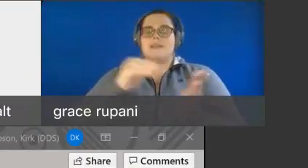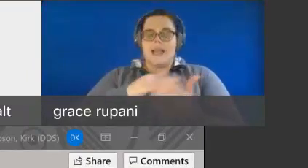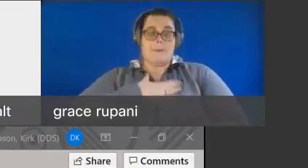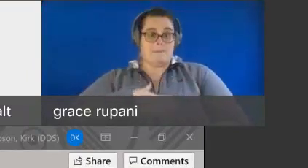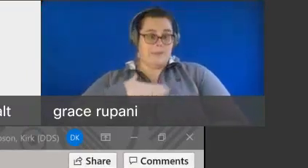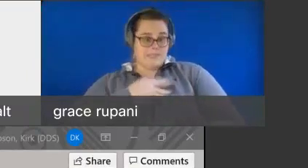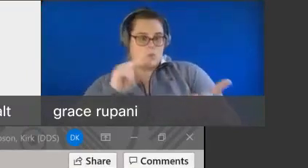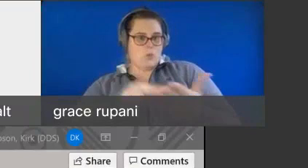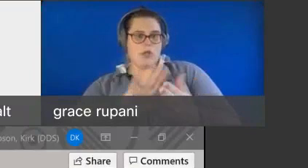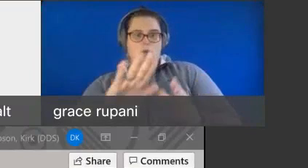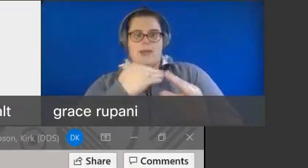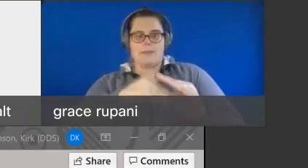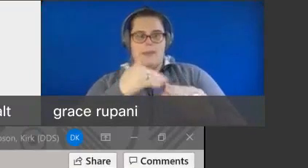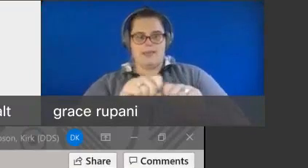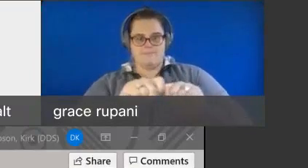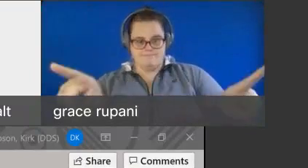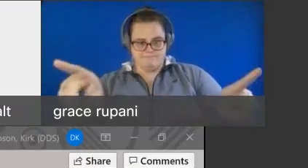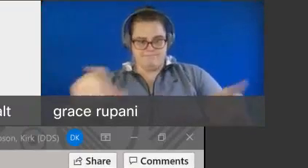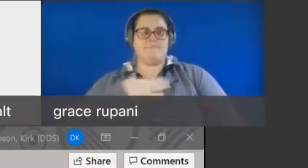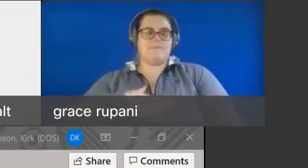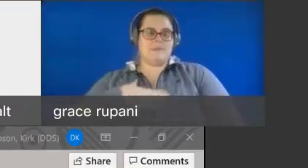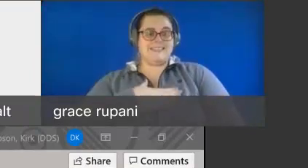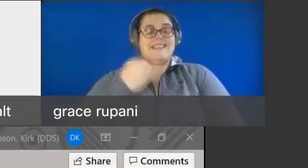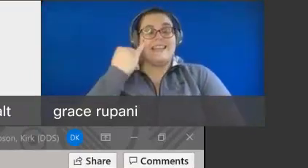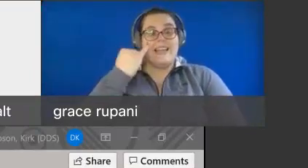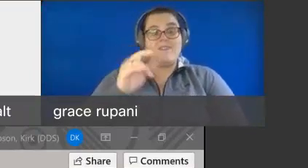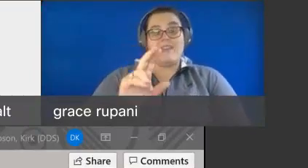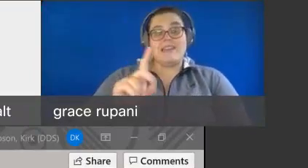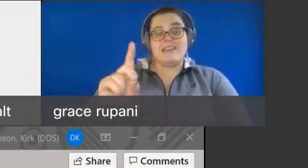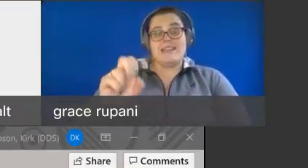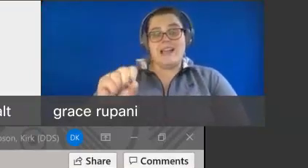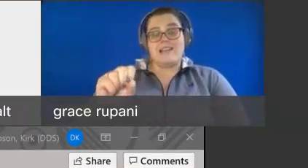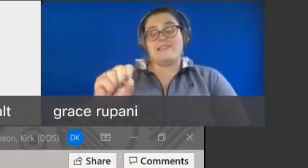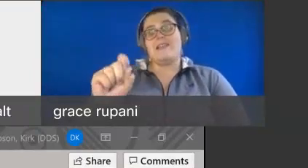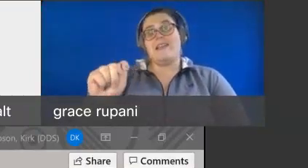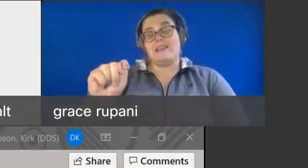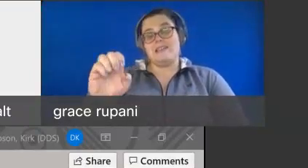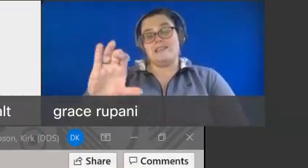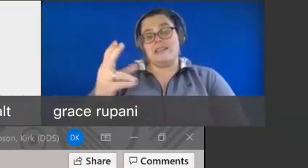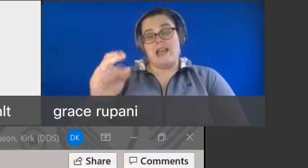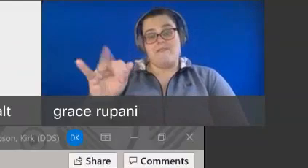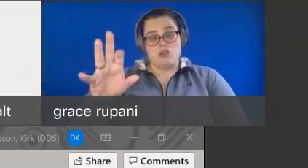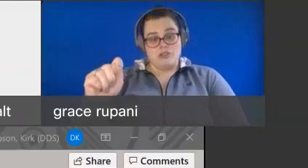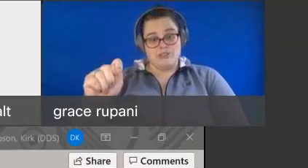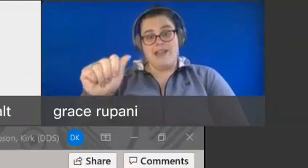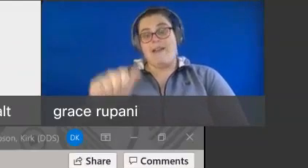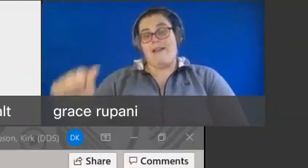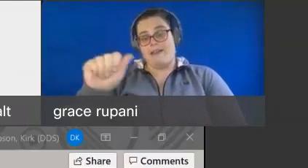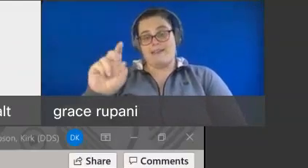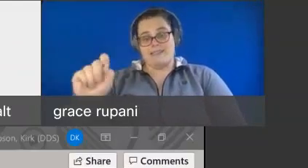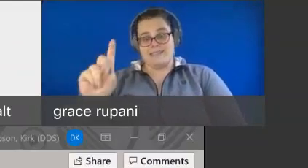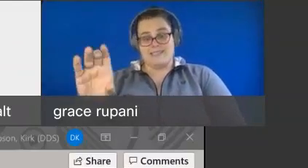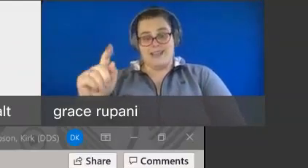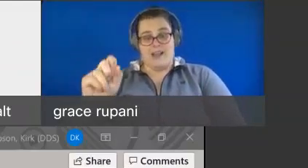you do not see that from DDS Tech First at dc.gov, feel free to reach out to